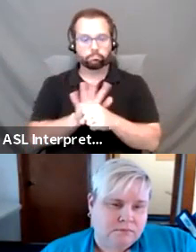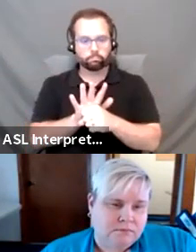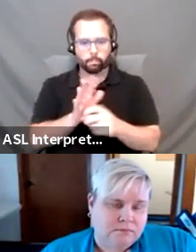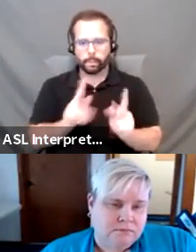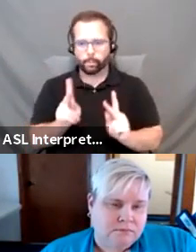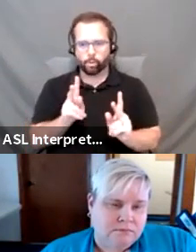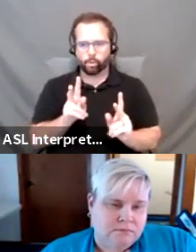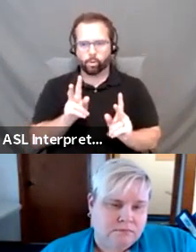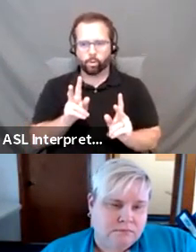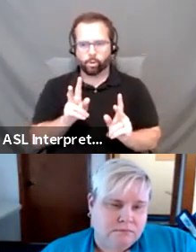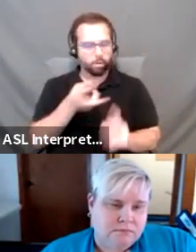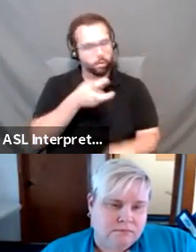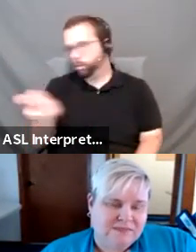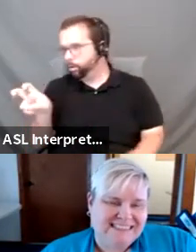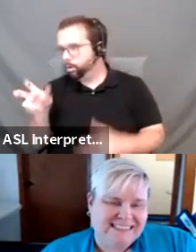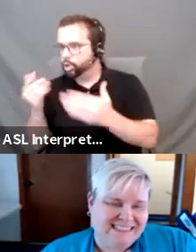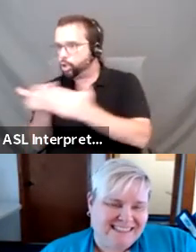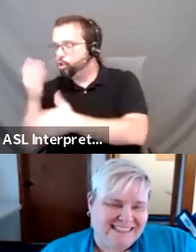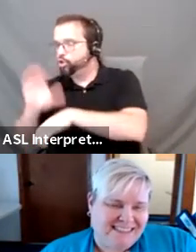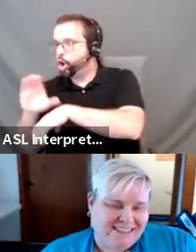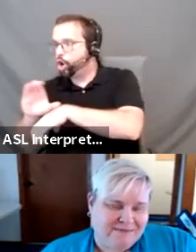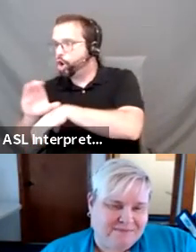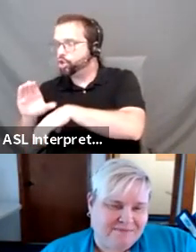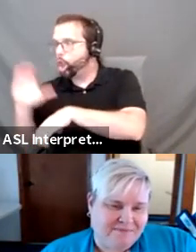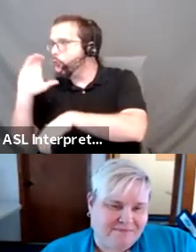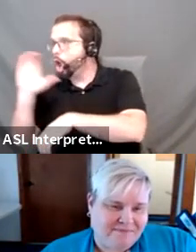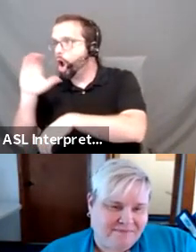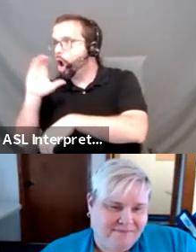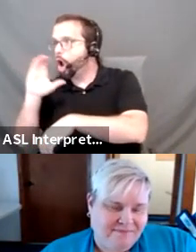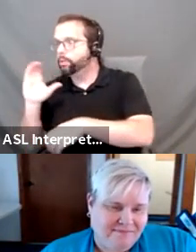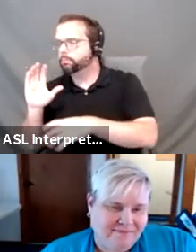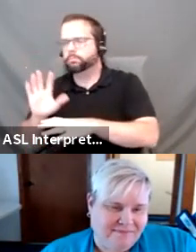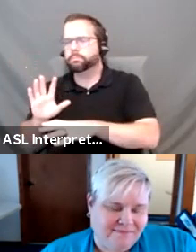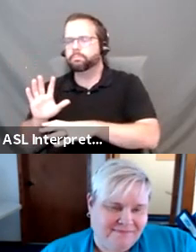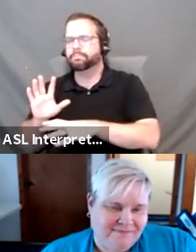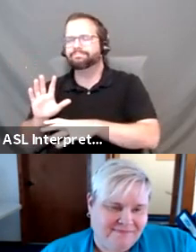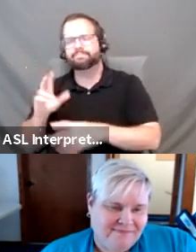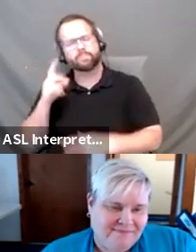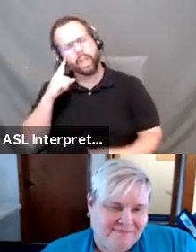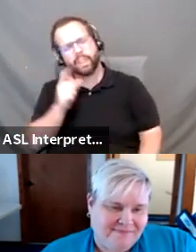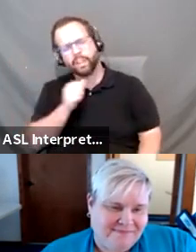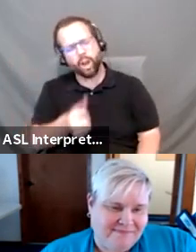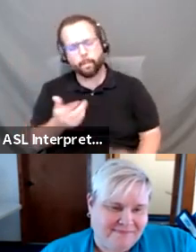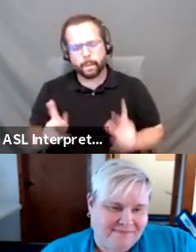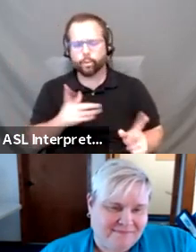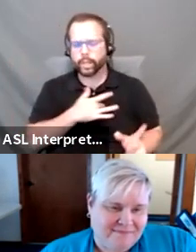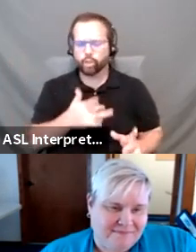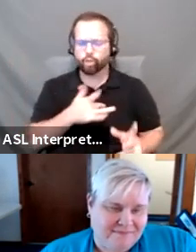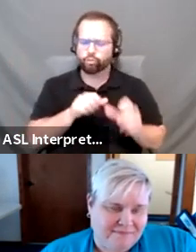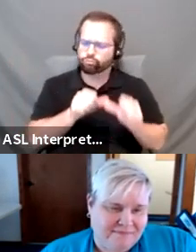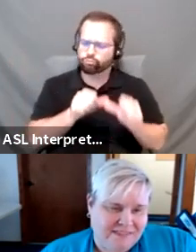to, I'm picking on churches here or houses of worship as an example. Um,